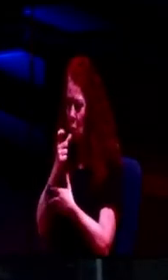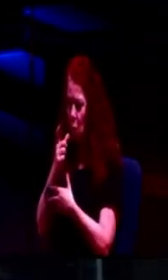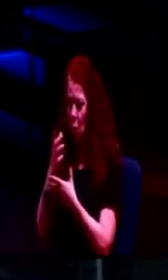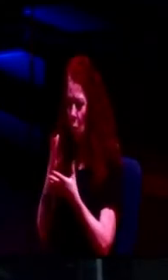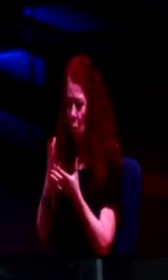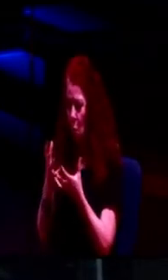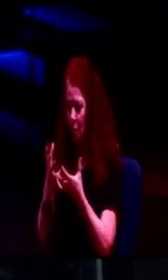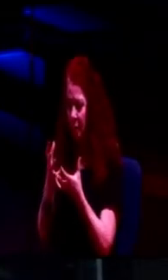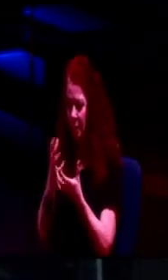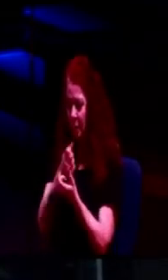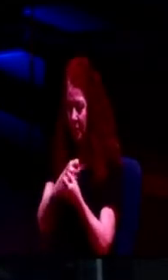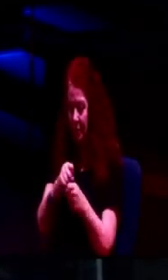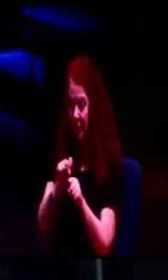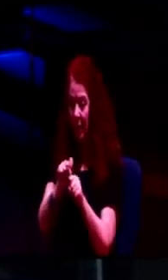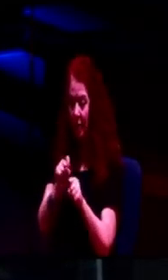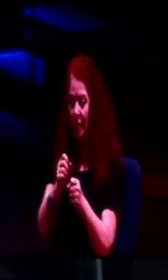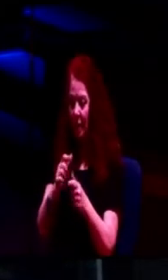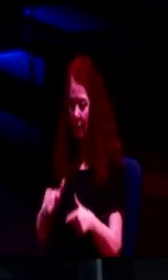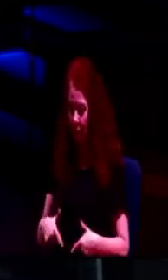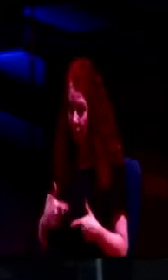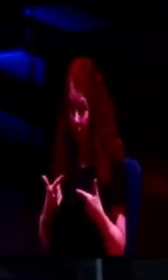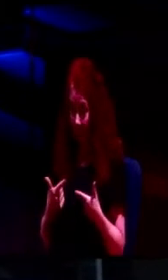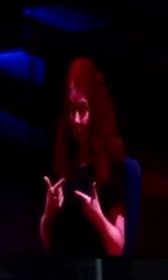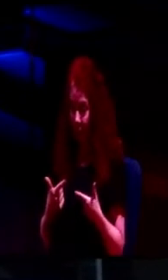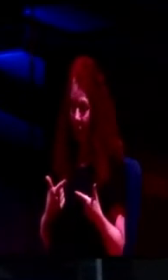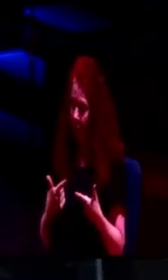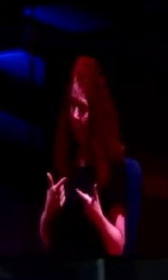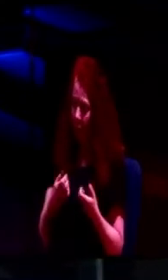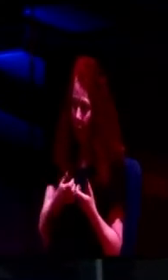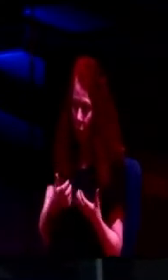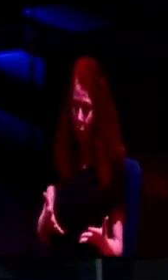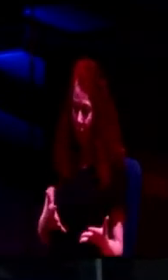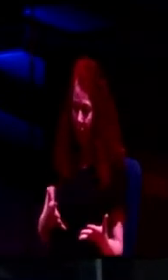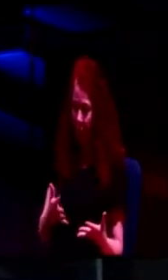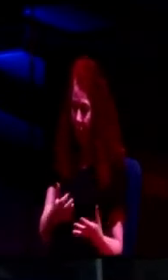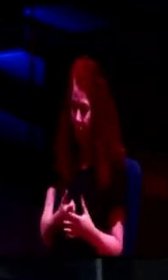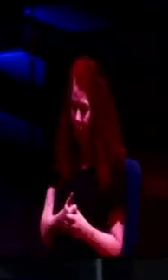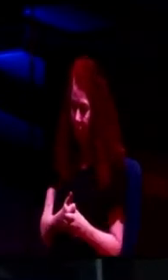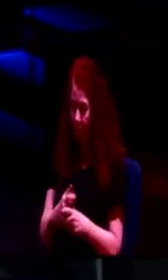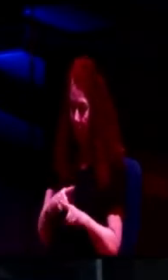it, but whoever loses their life for me and for the gospel will save it.